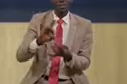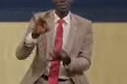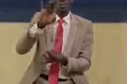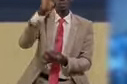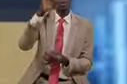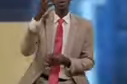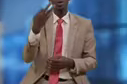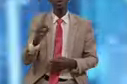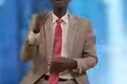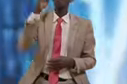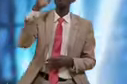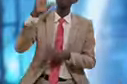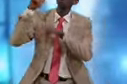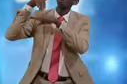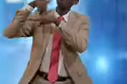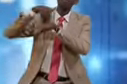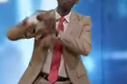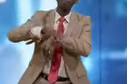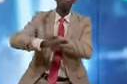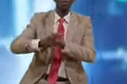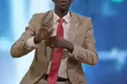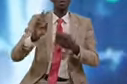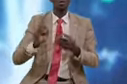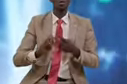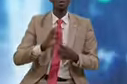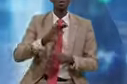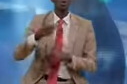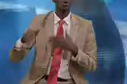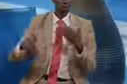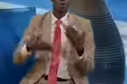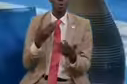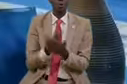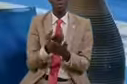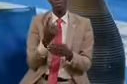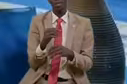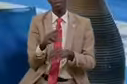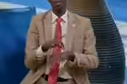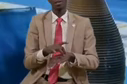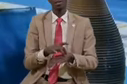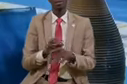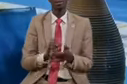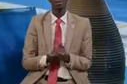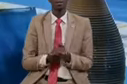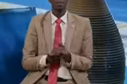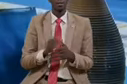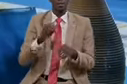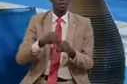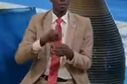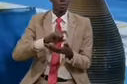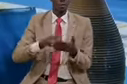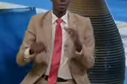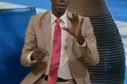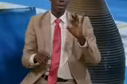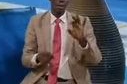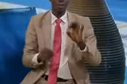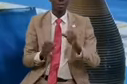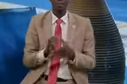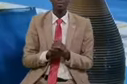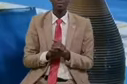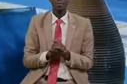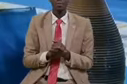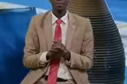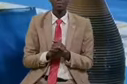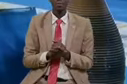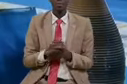sent forth into all the earth. And then he tells us in verse 9, it says, and